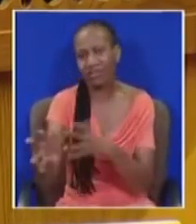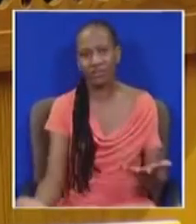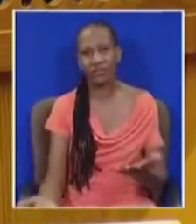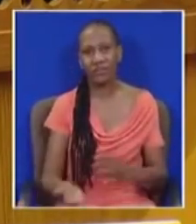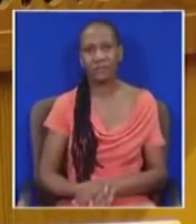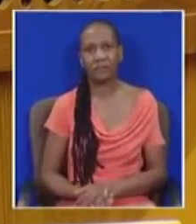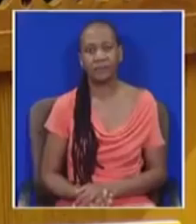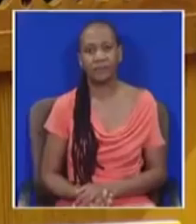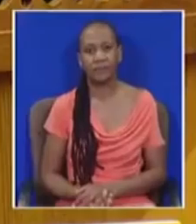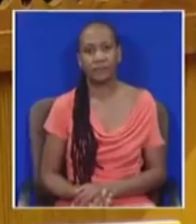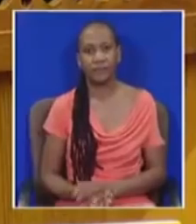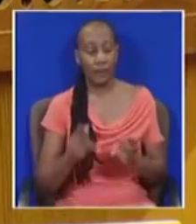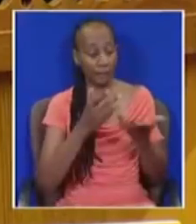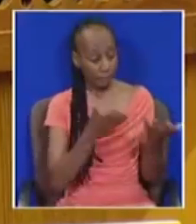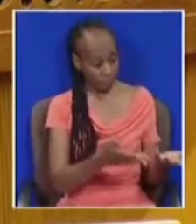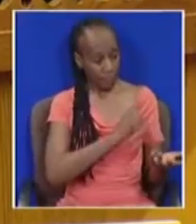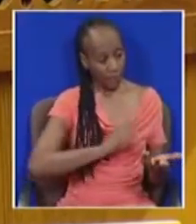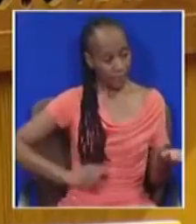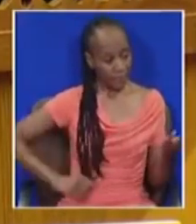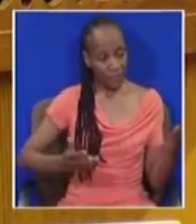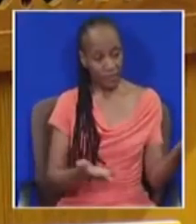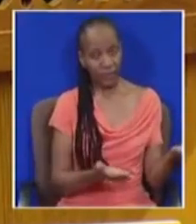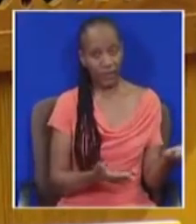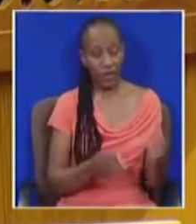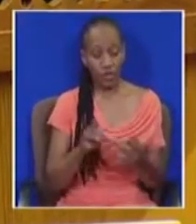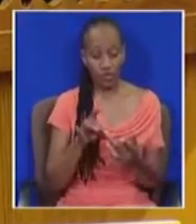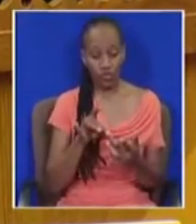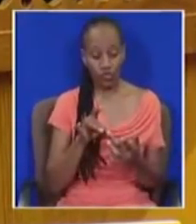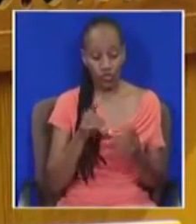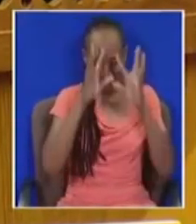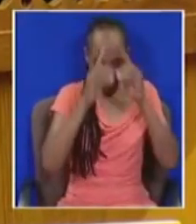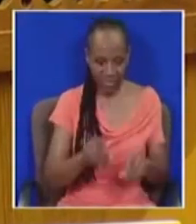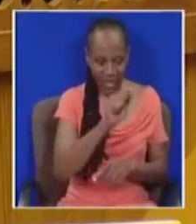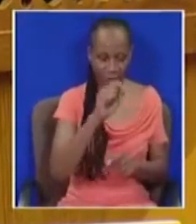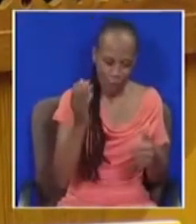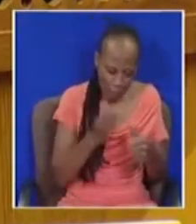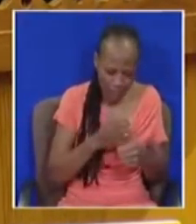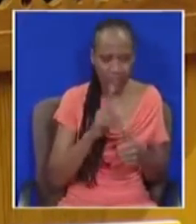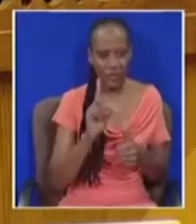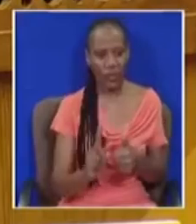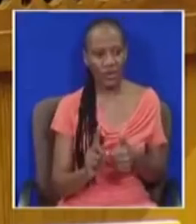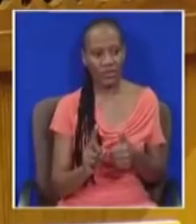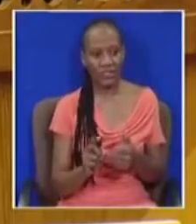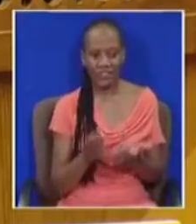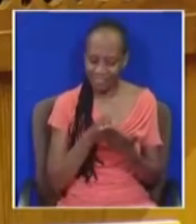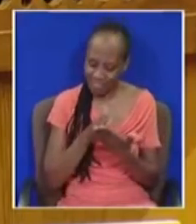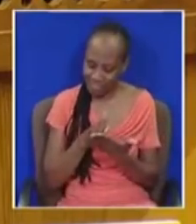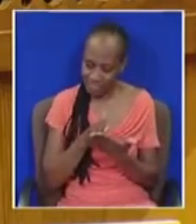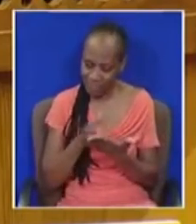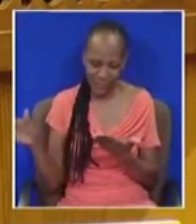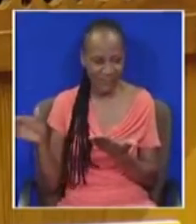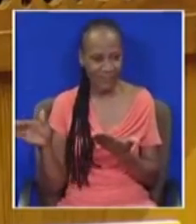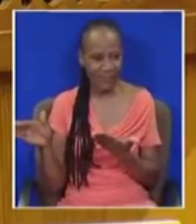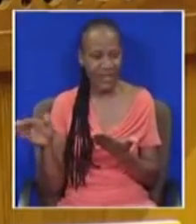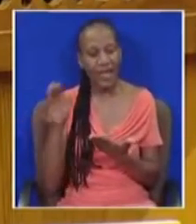so, Mr. President, your first choice is to end state capture by